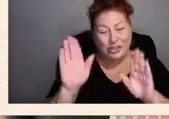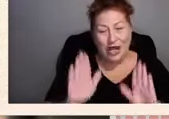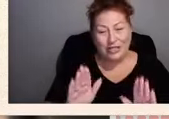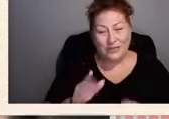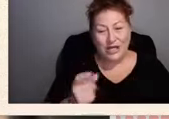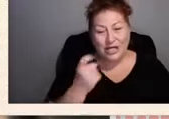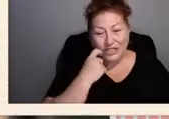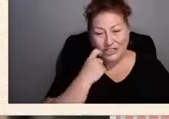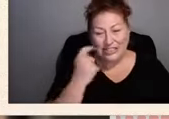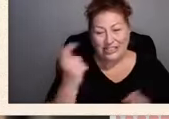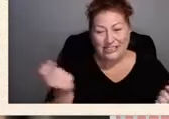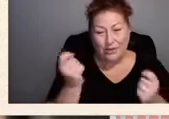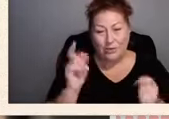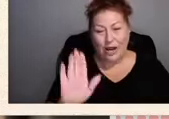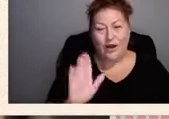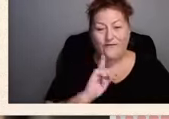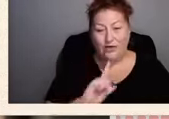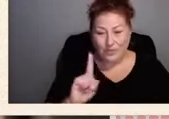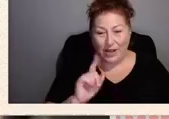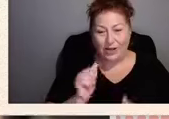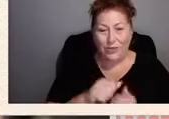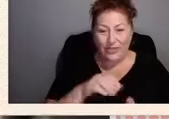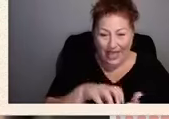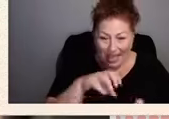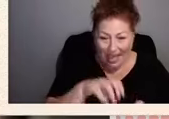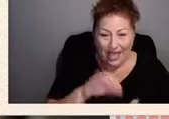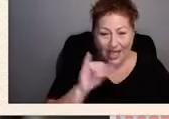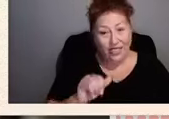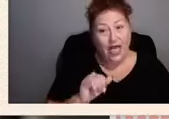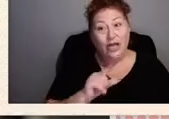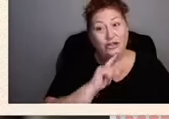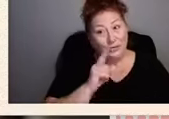first birthday with a cake that she very much enjoyed.